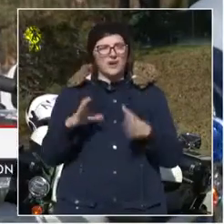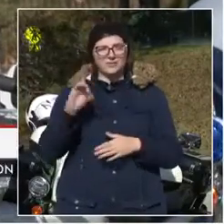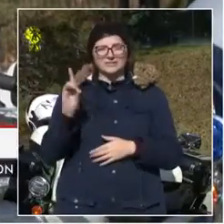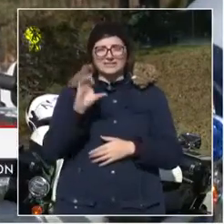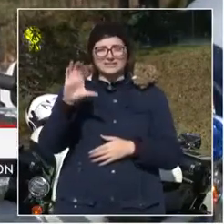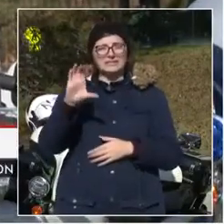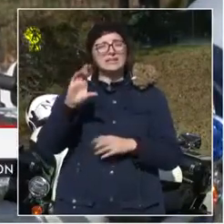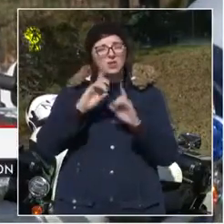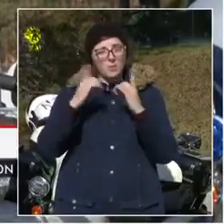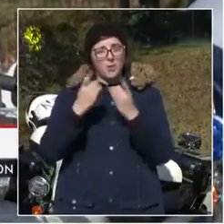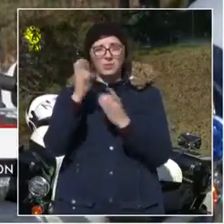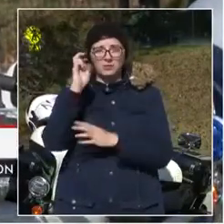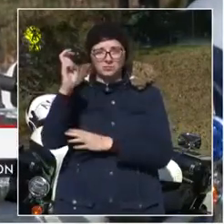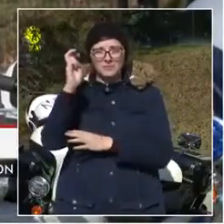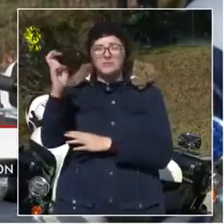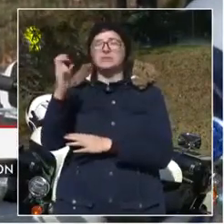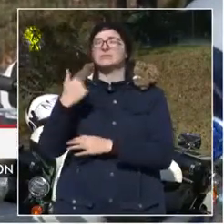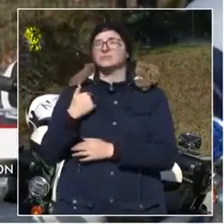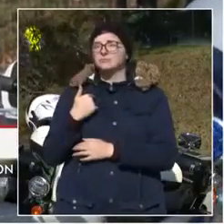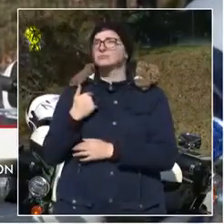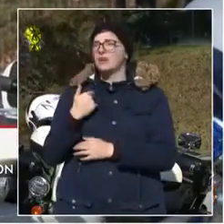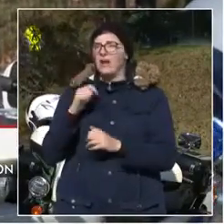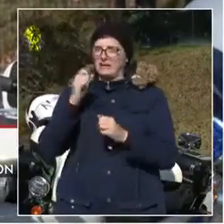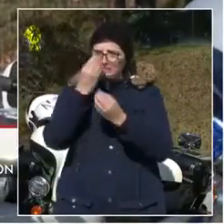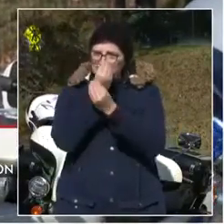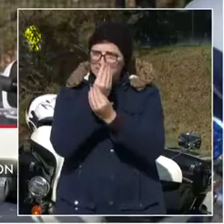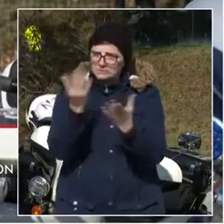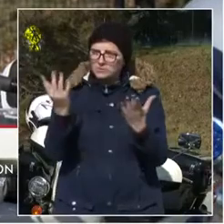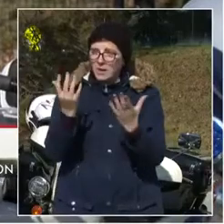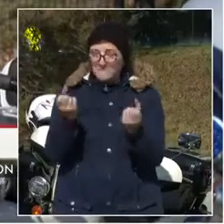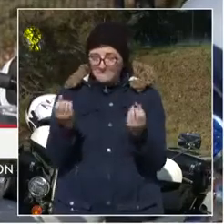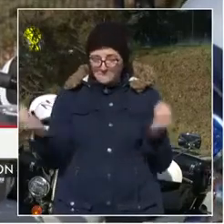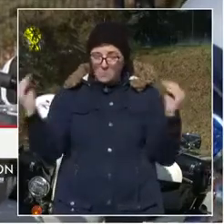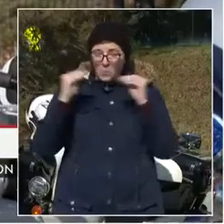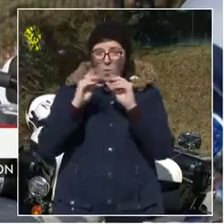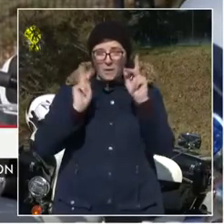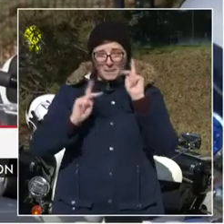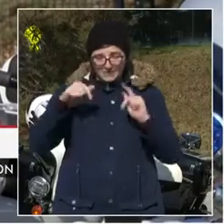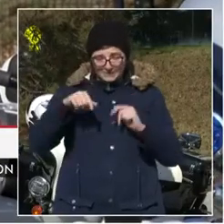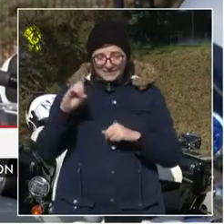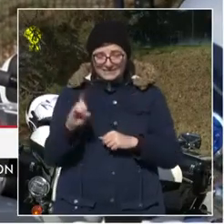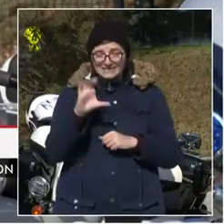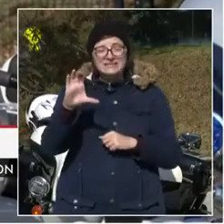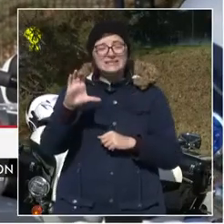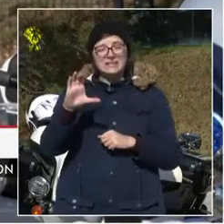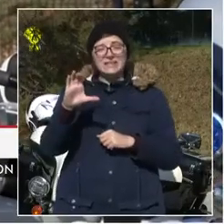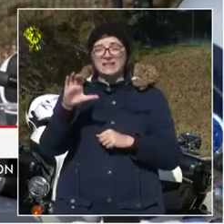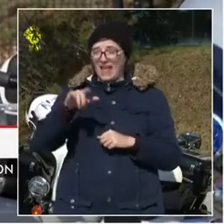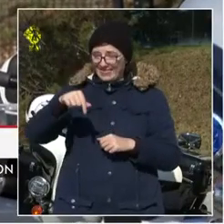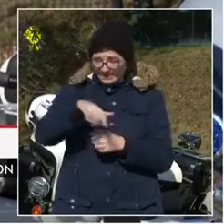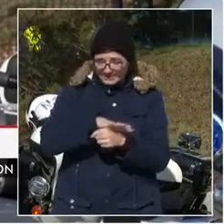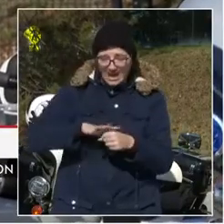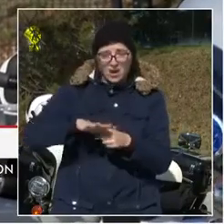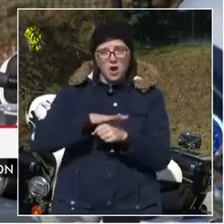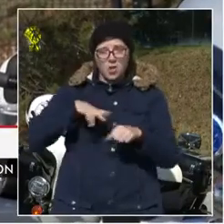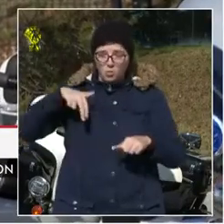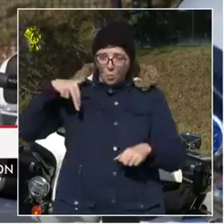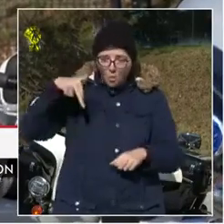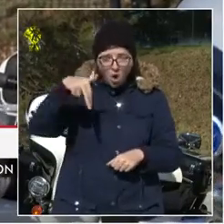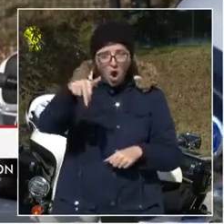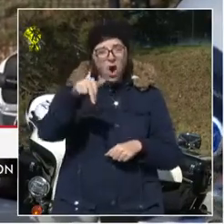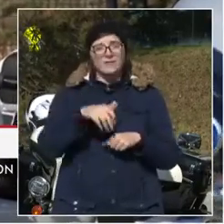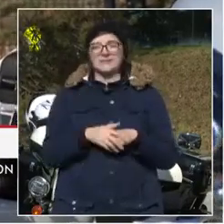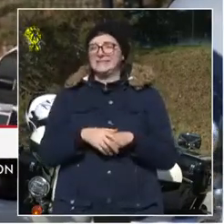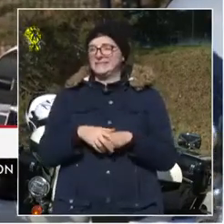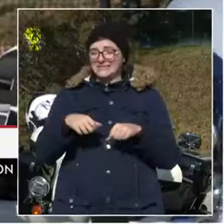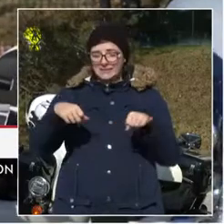of Transportation, I can tell you that there's a lot more people here in the city and here in this region that are walking, that are biking, that are